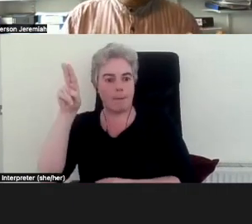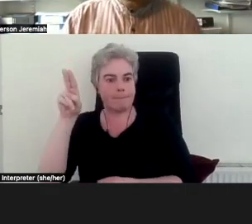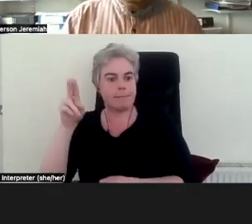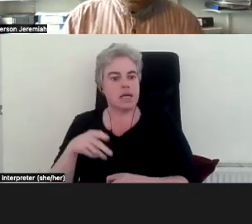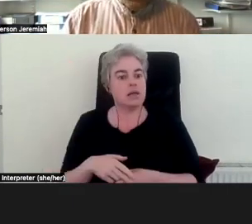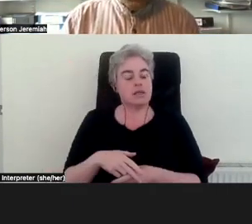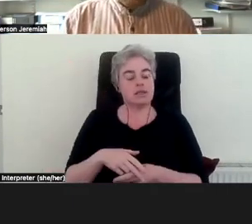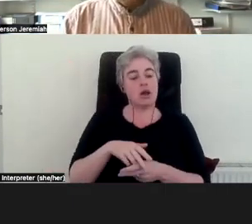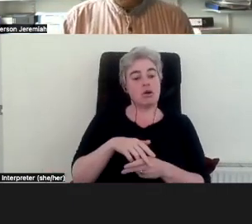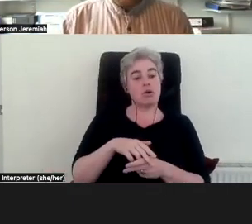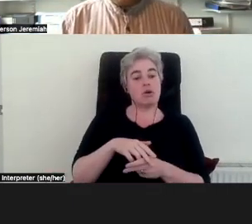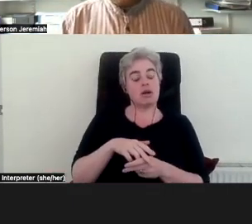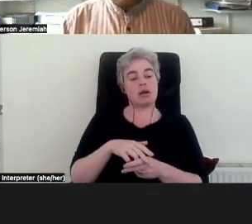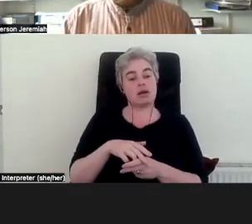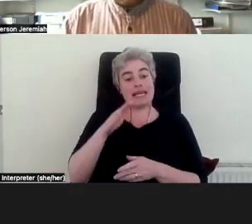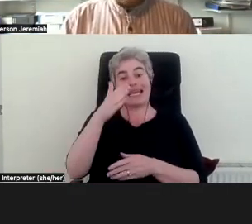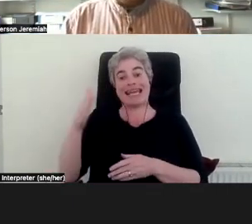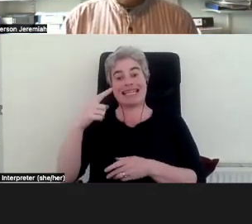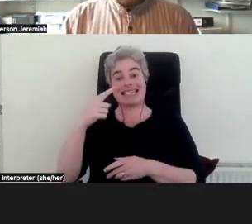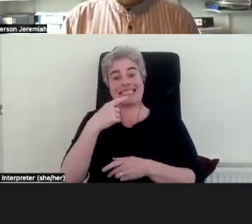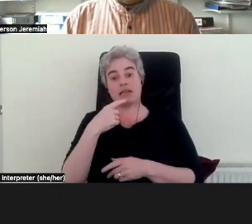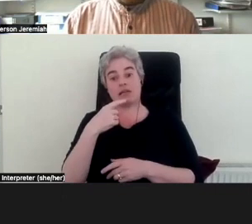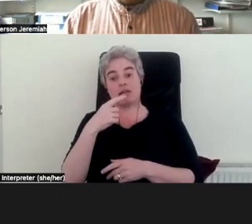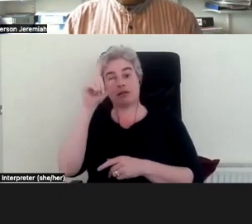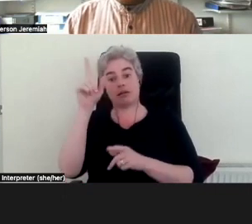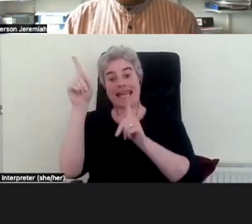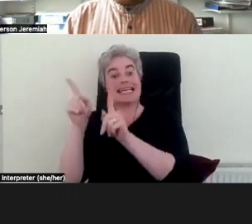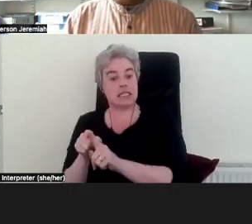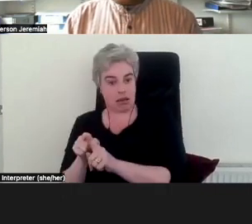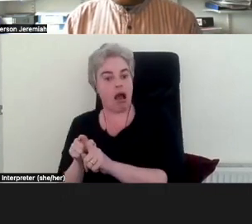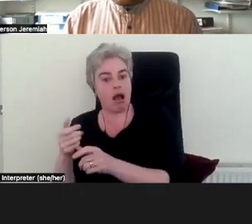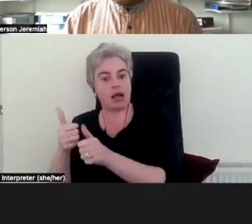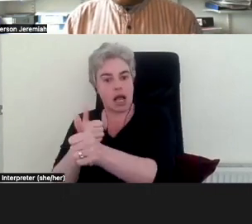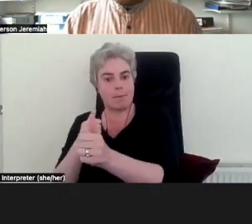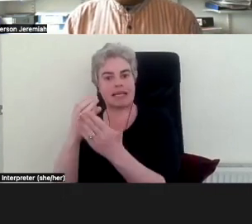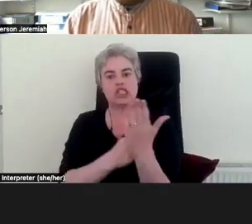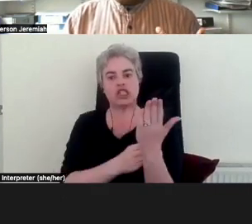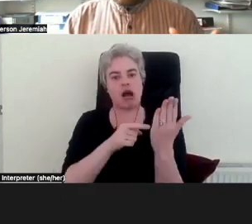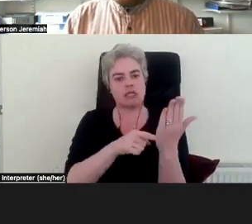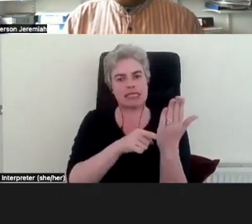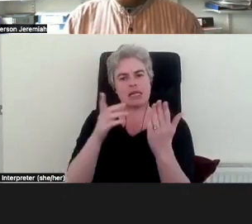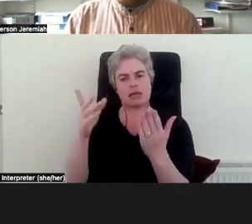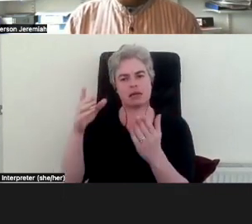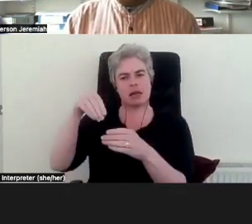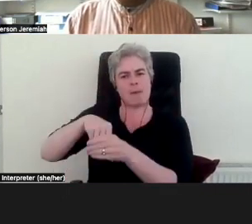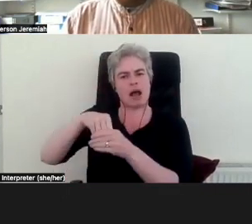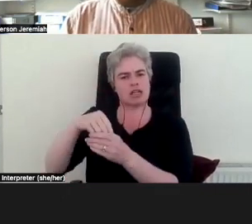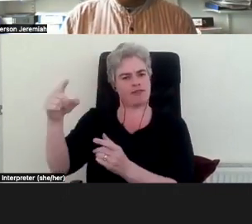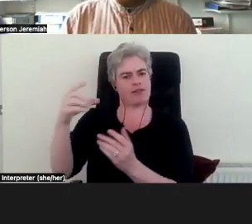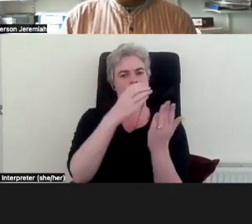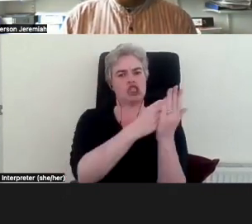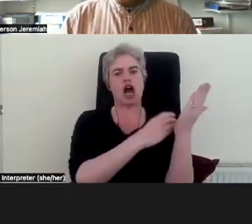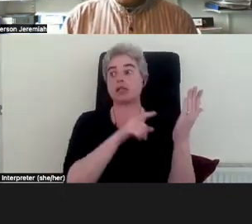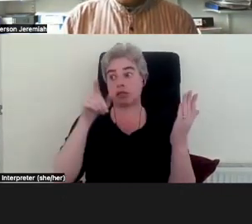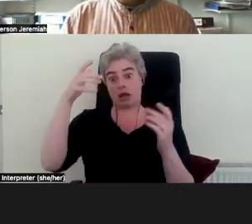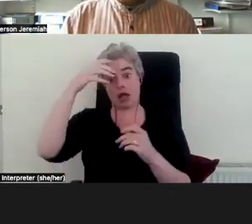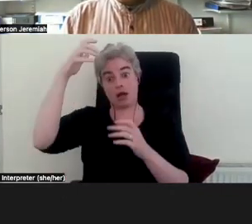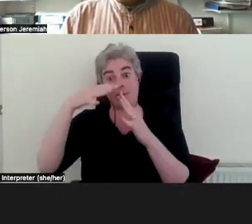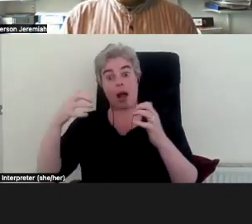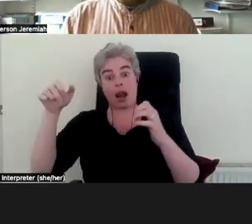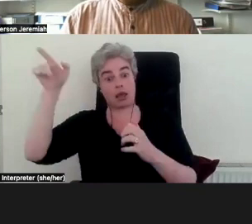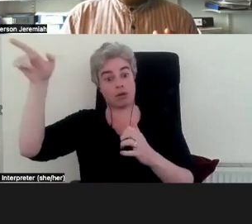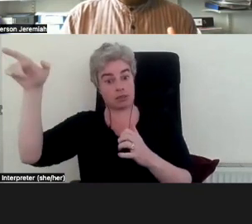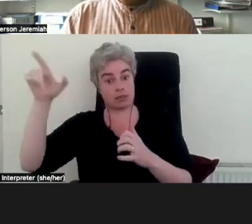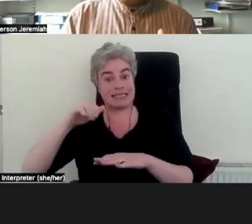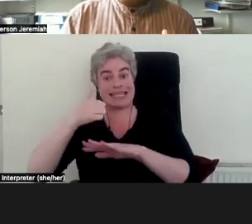Britain ruled parts of Asia, was part of the charter by Parliament in 1813. And